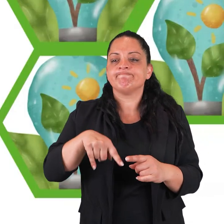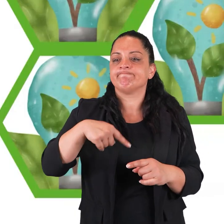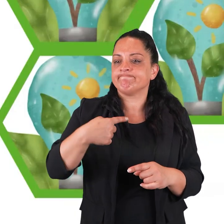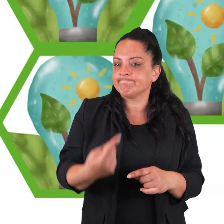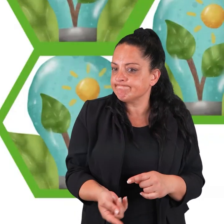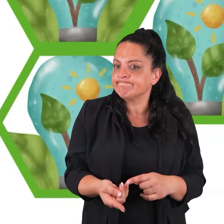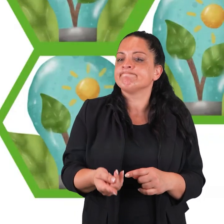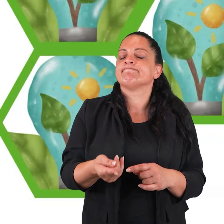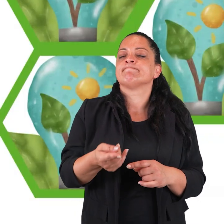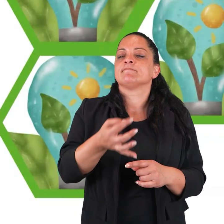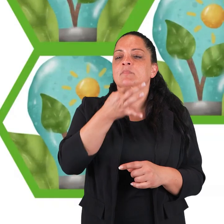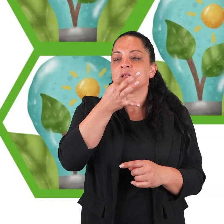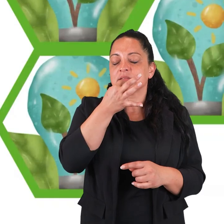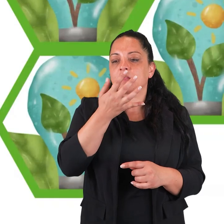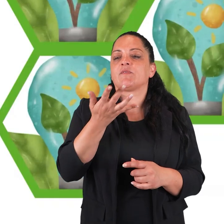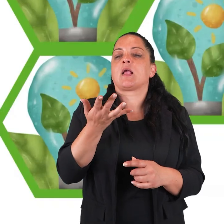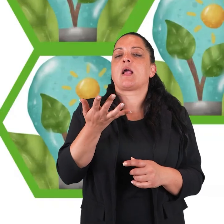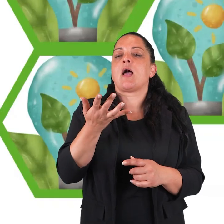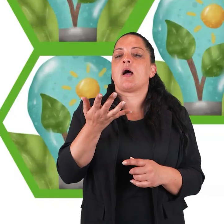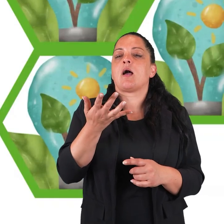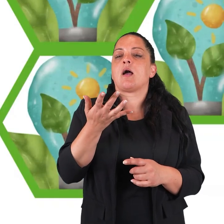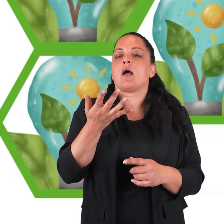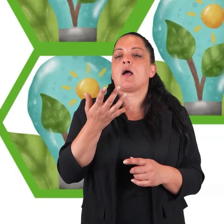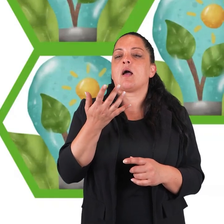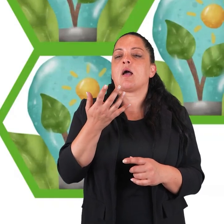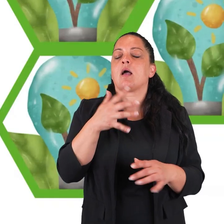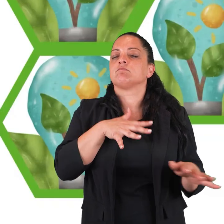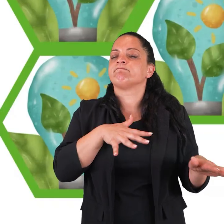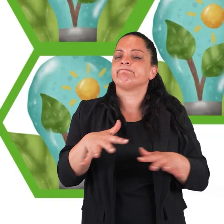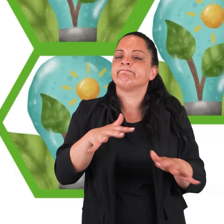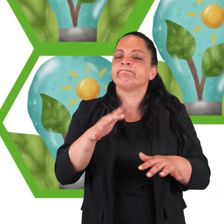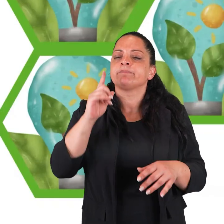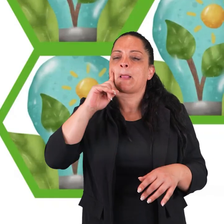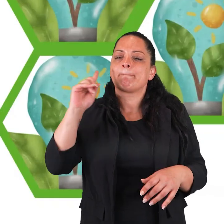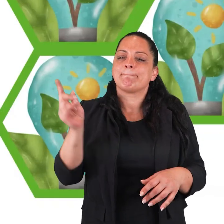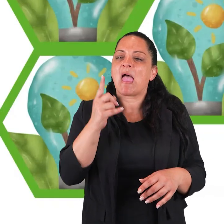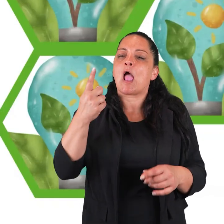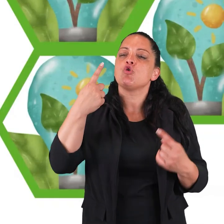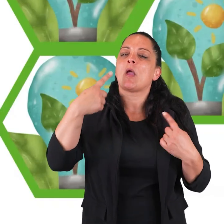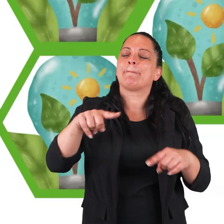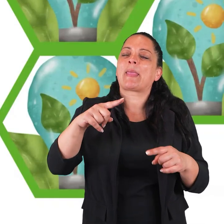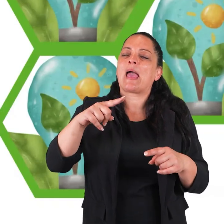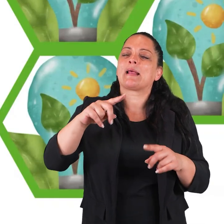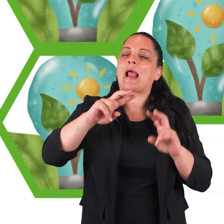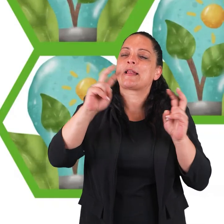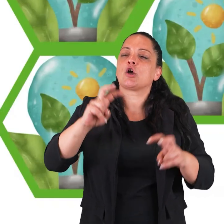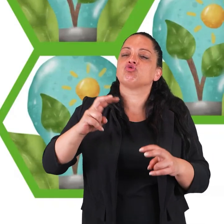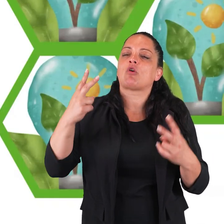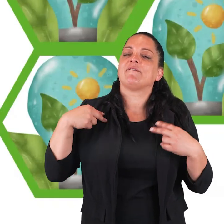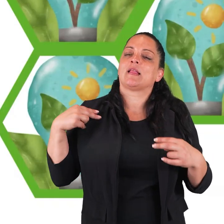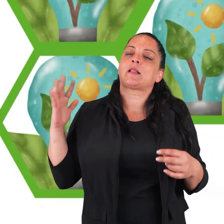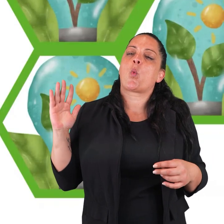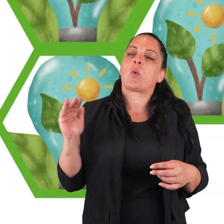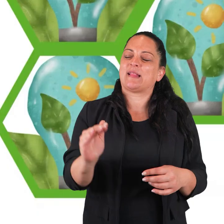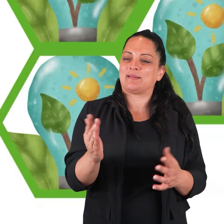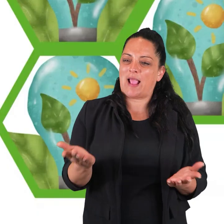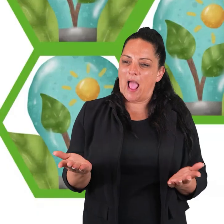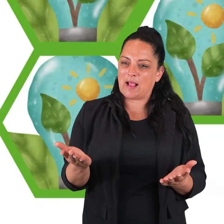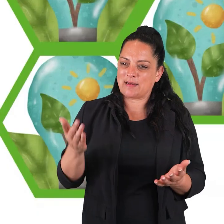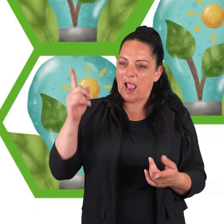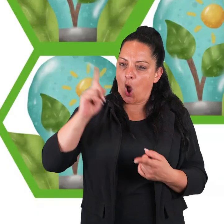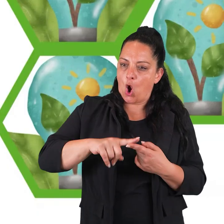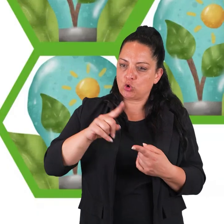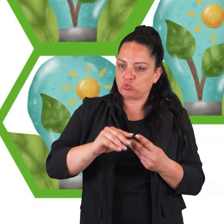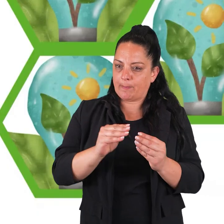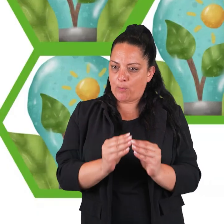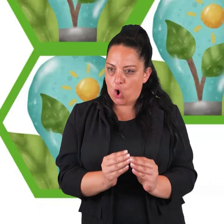Then subject 3 is good energy efficiency practices in everyday life. And then